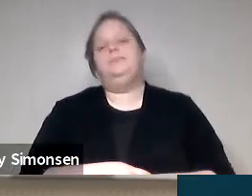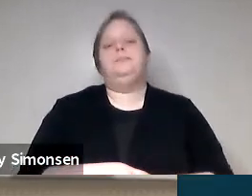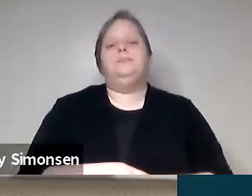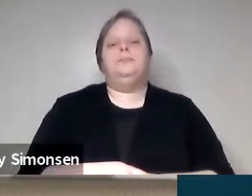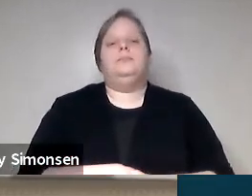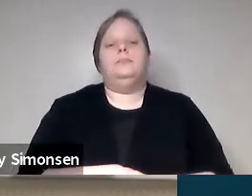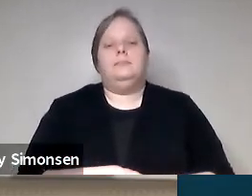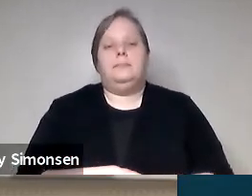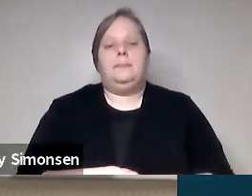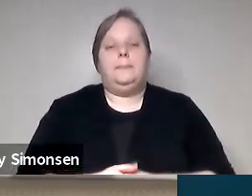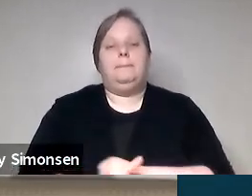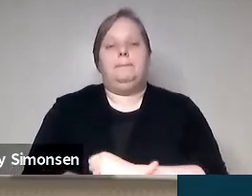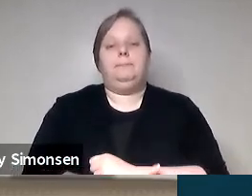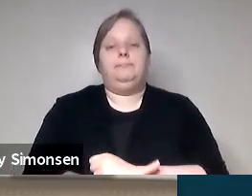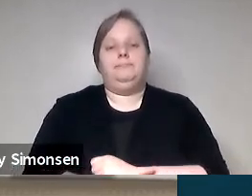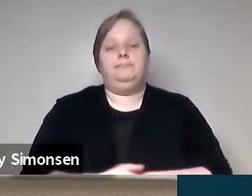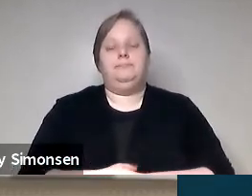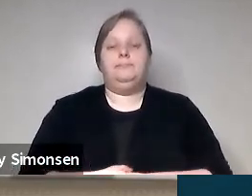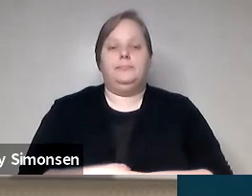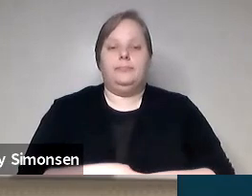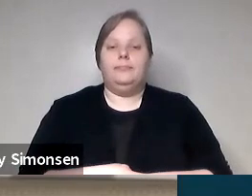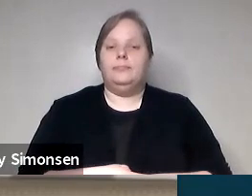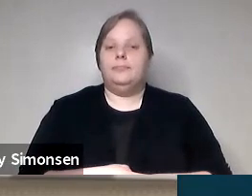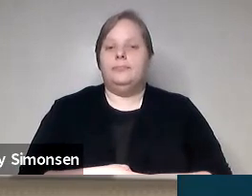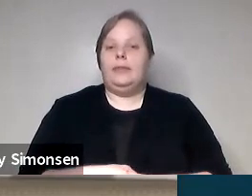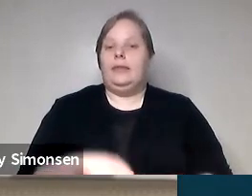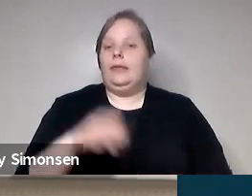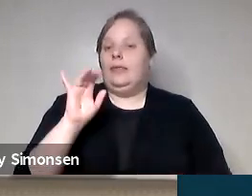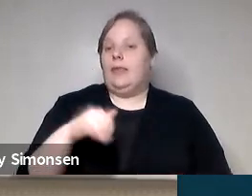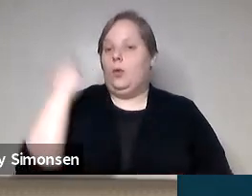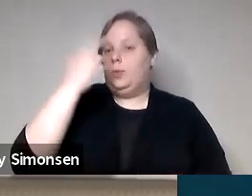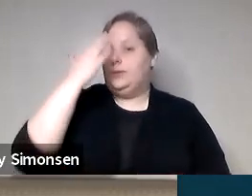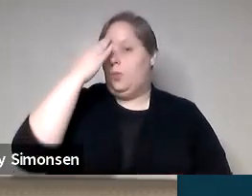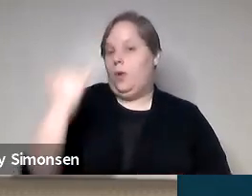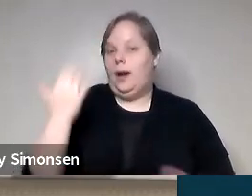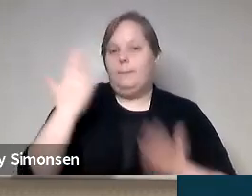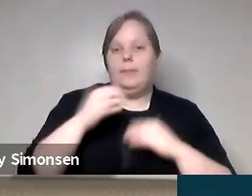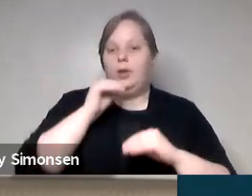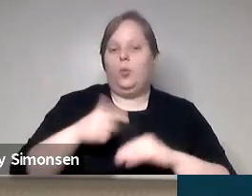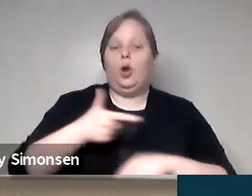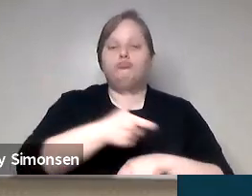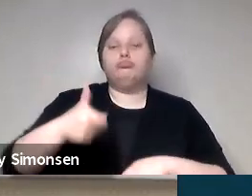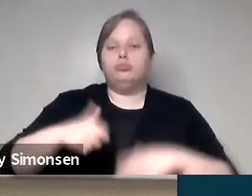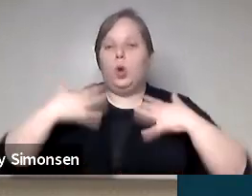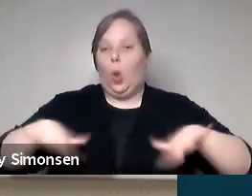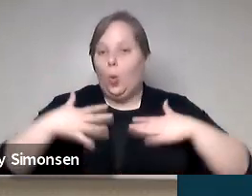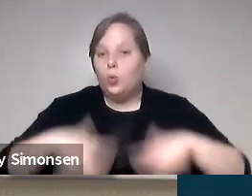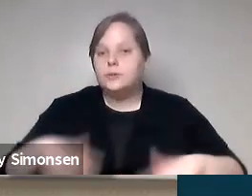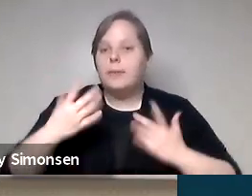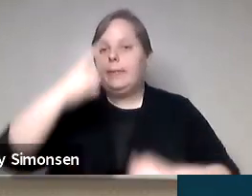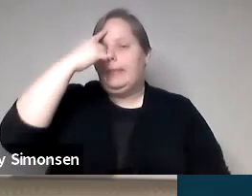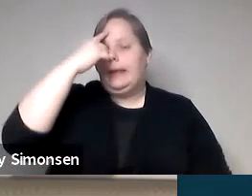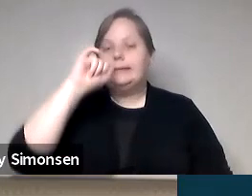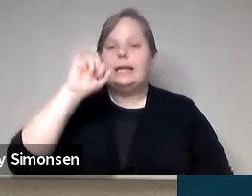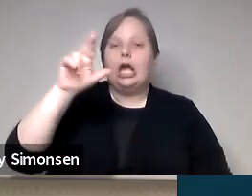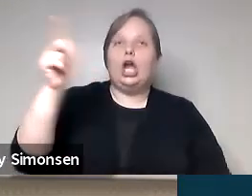And that is one, because you might not want to be getting bleach on your clothes. You might be thinking it's air freshener and